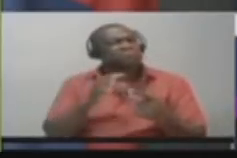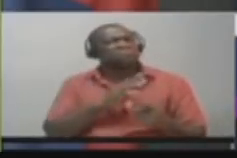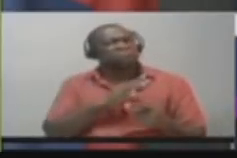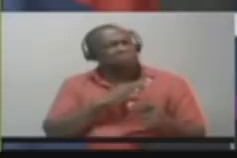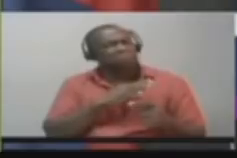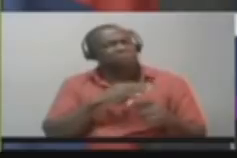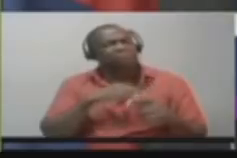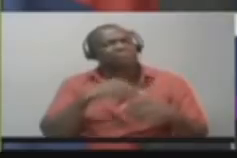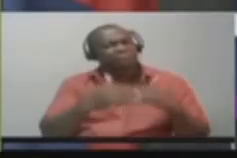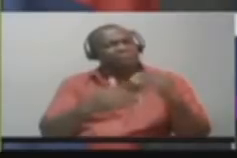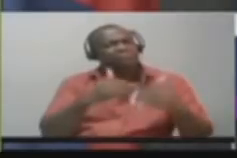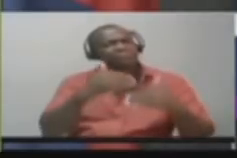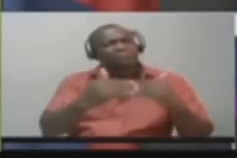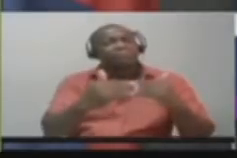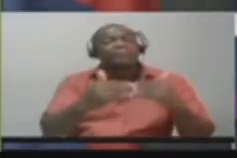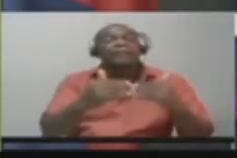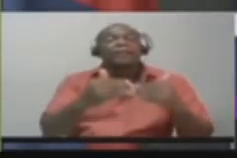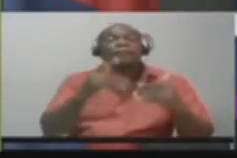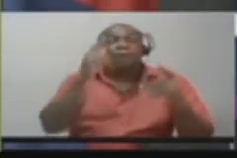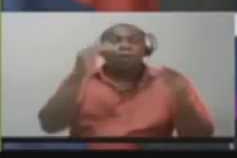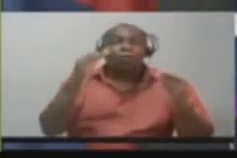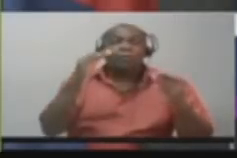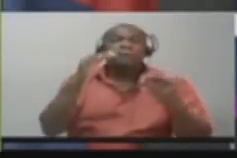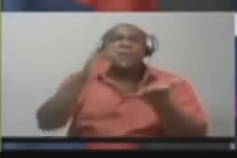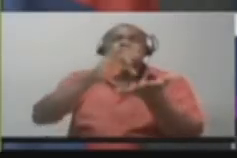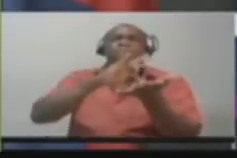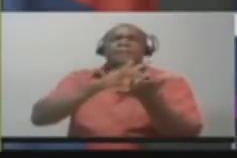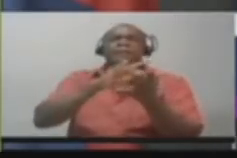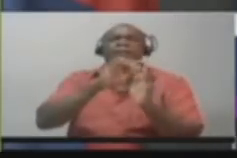you a bit more, because then we're going to be laser focused